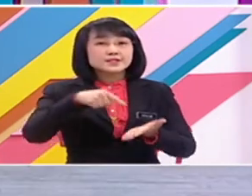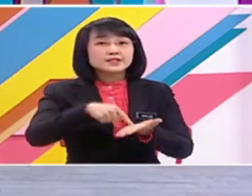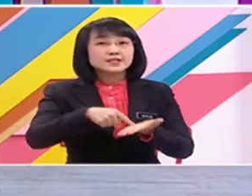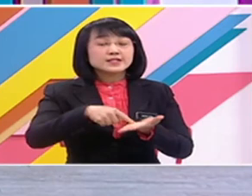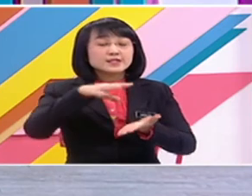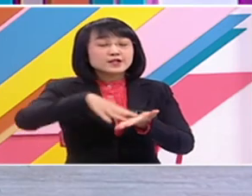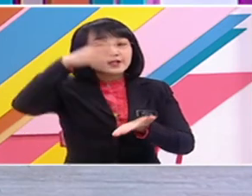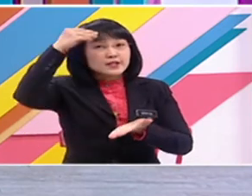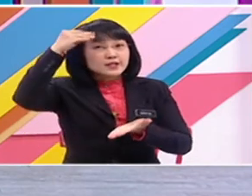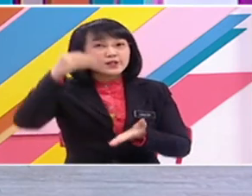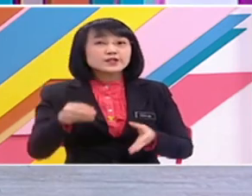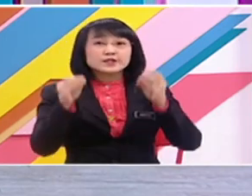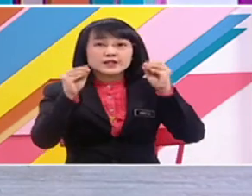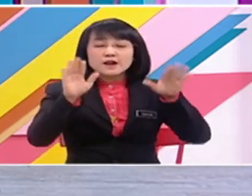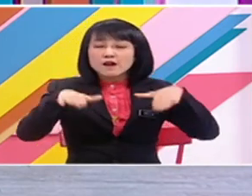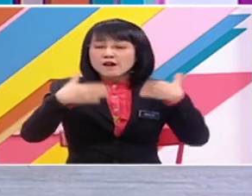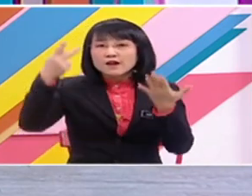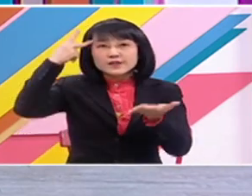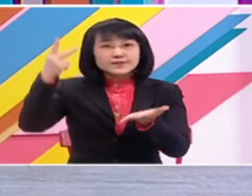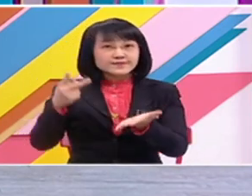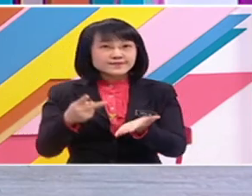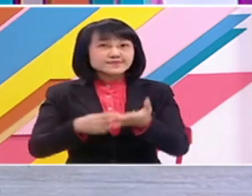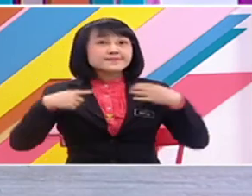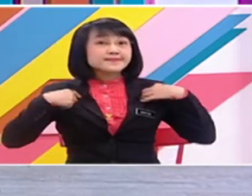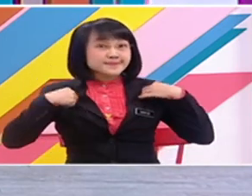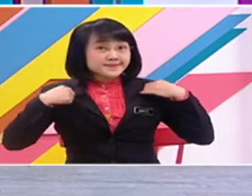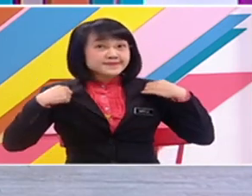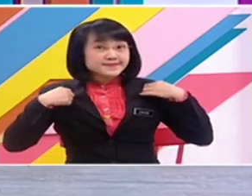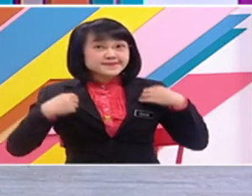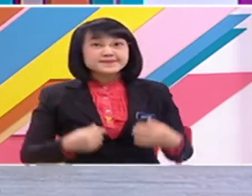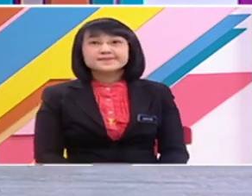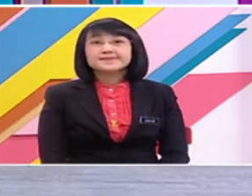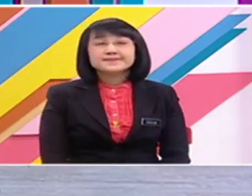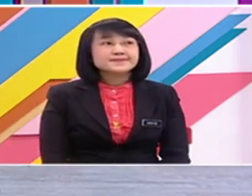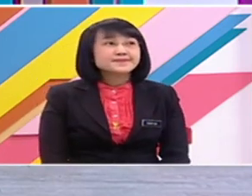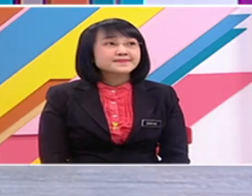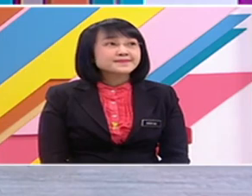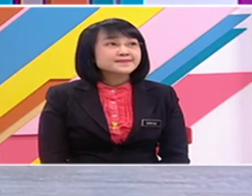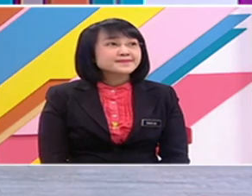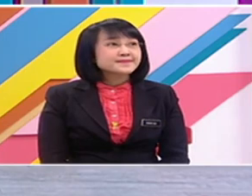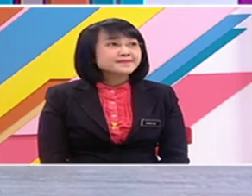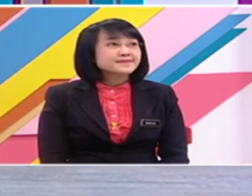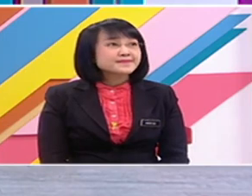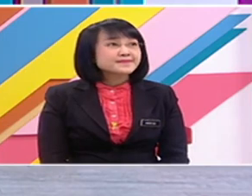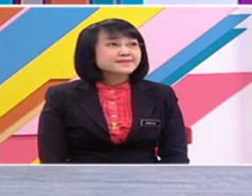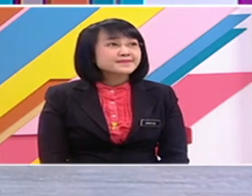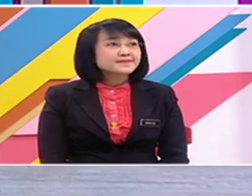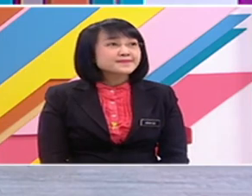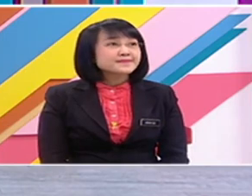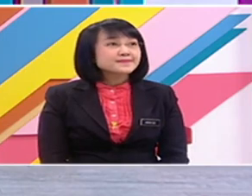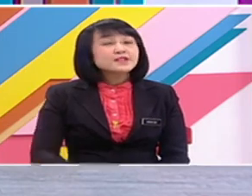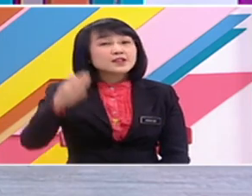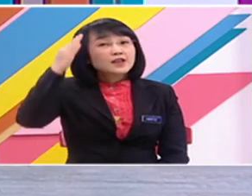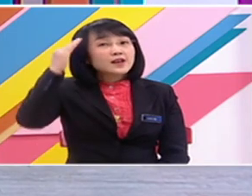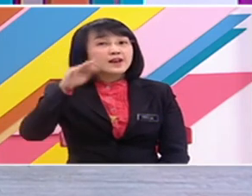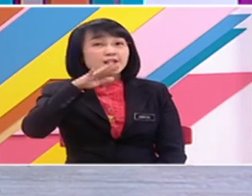to recognize the clothes and know the name of each clothes and spell